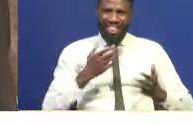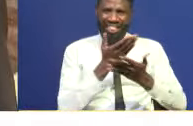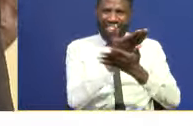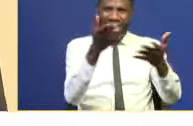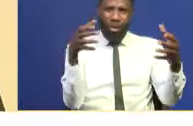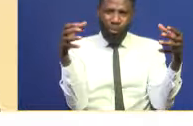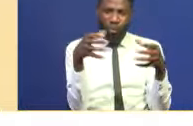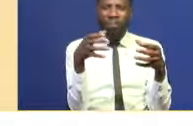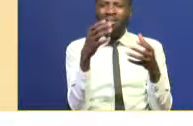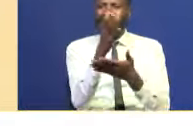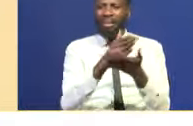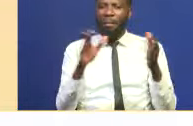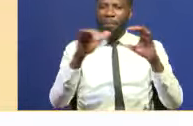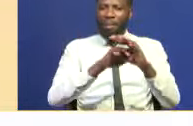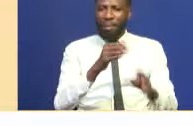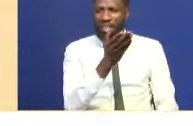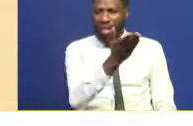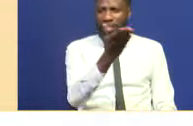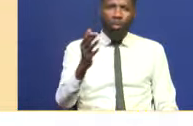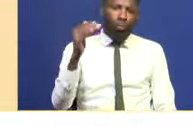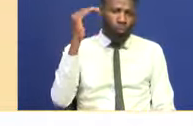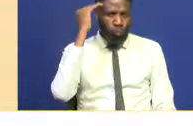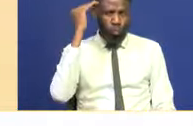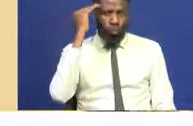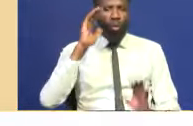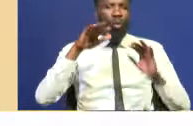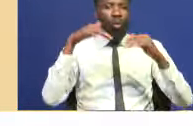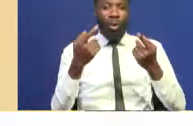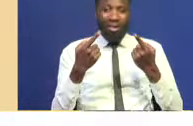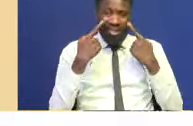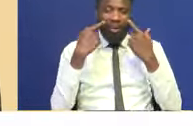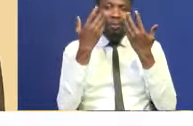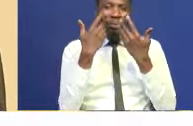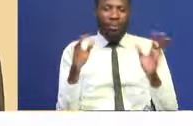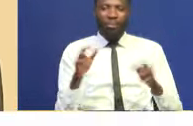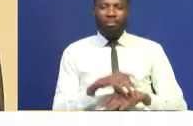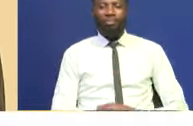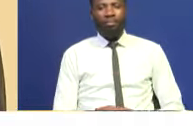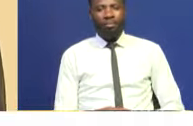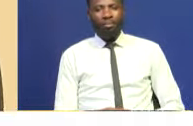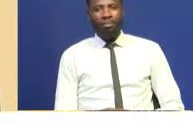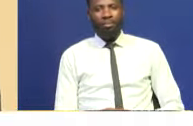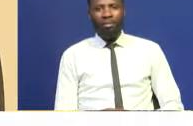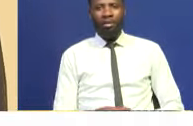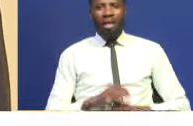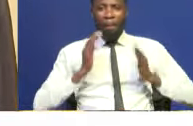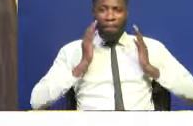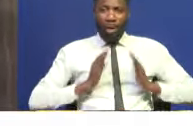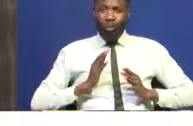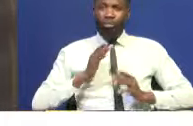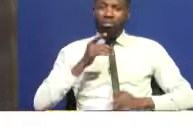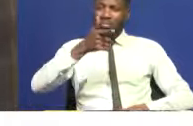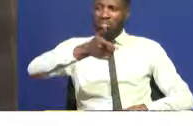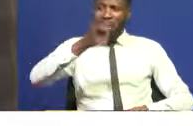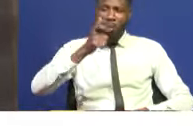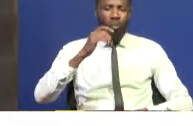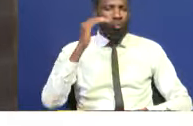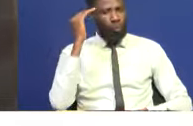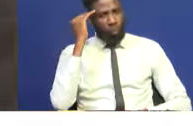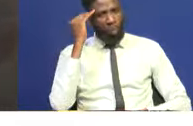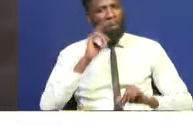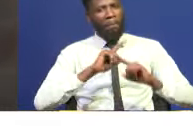kuna baadhi ya wale walijua ama waliona. So basically aliuwa anajulikana